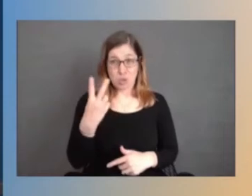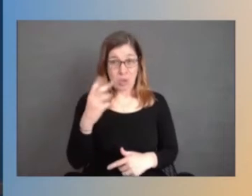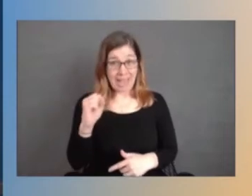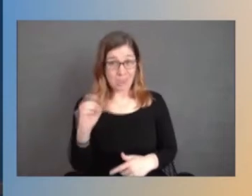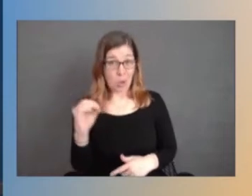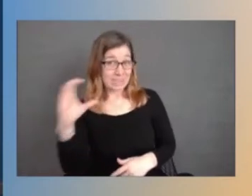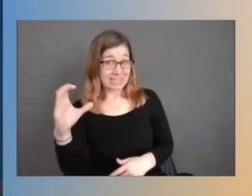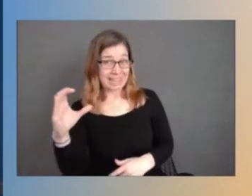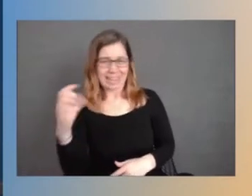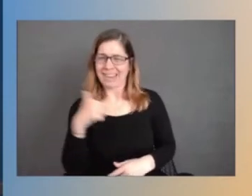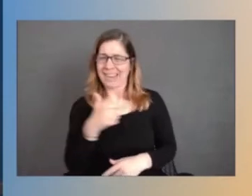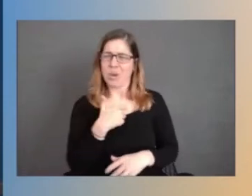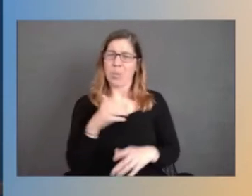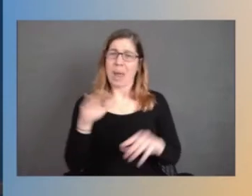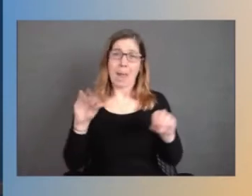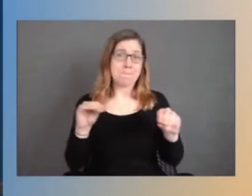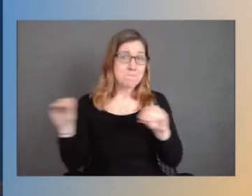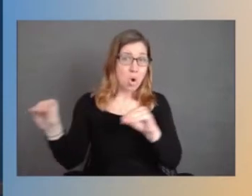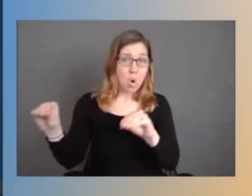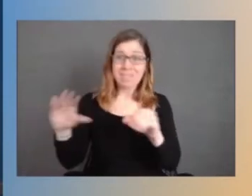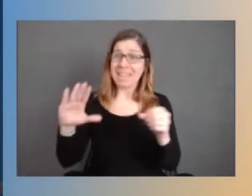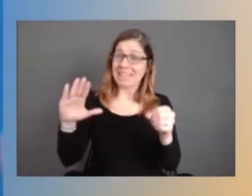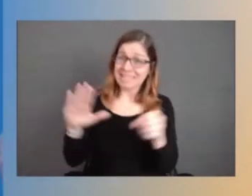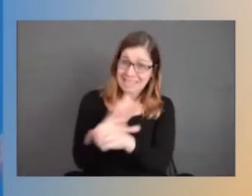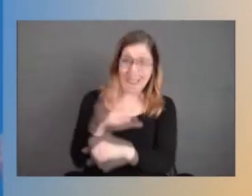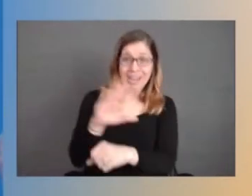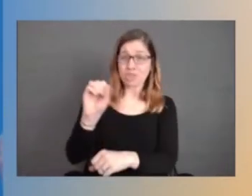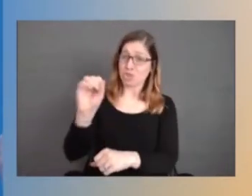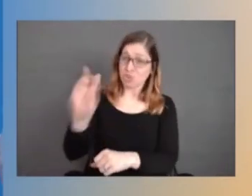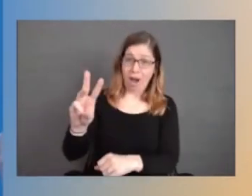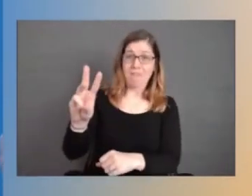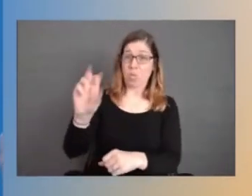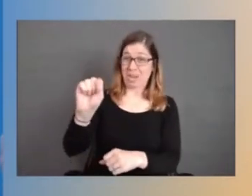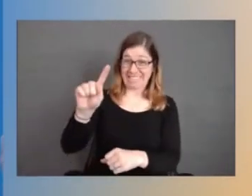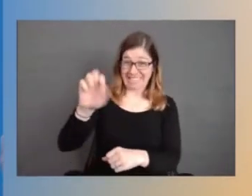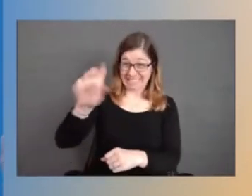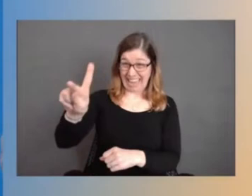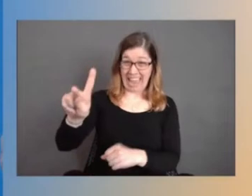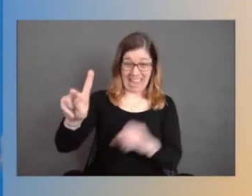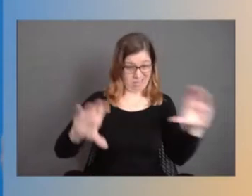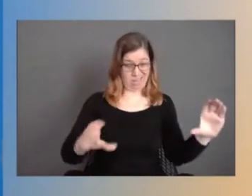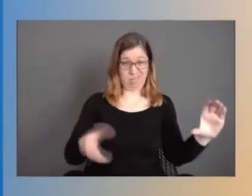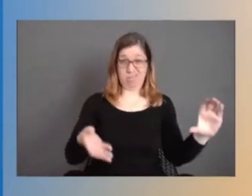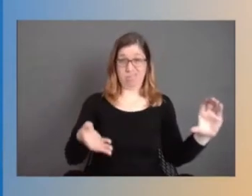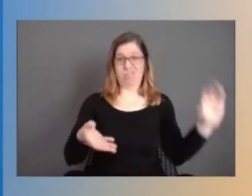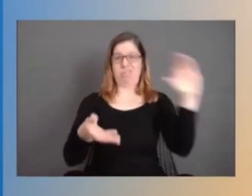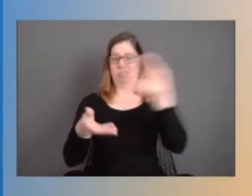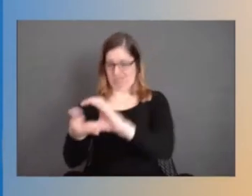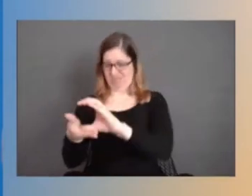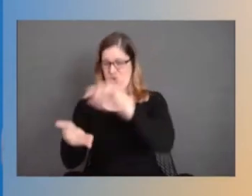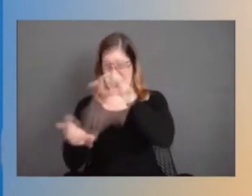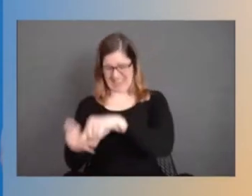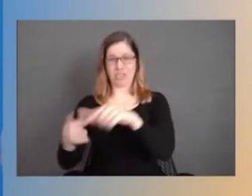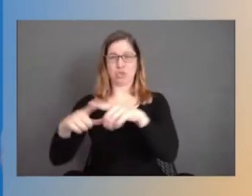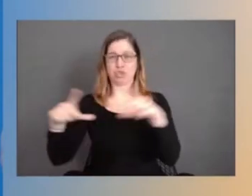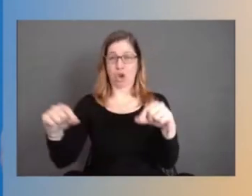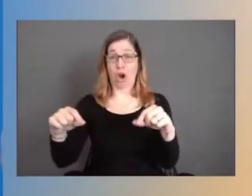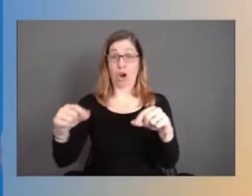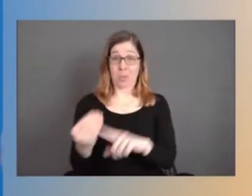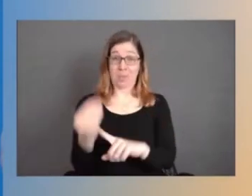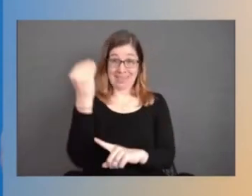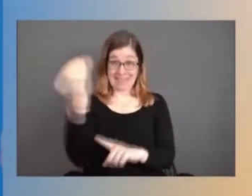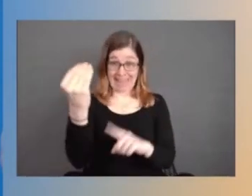moved the entire software stack onto this card. And so with this particular card, if you power it